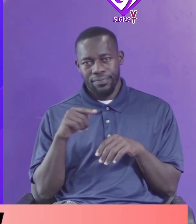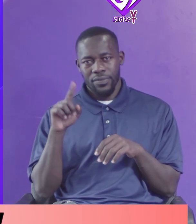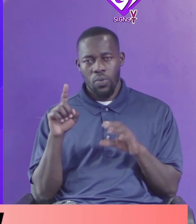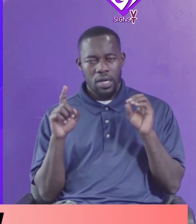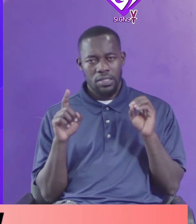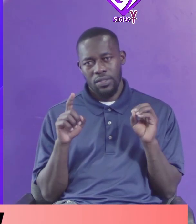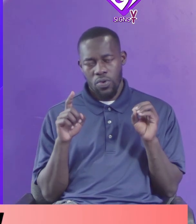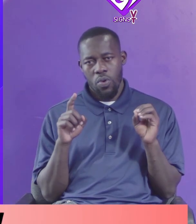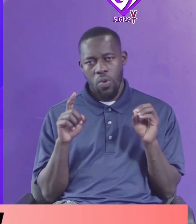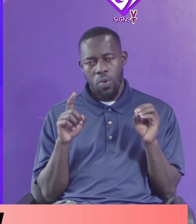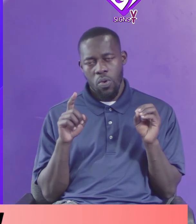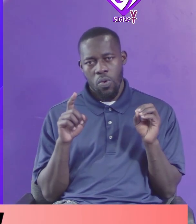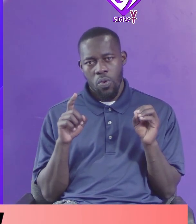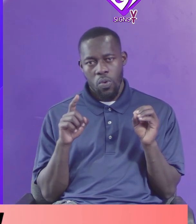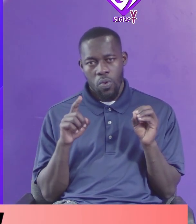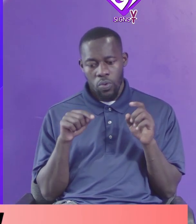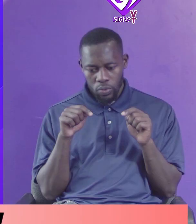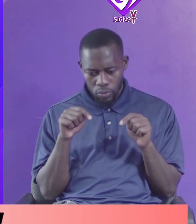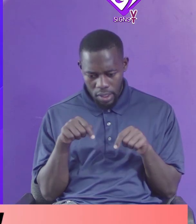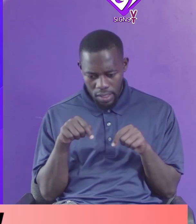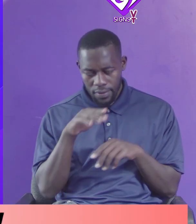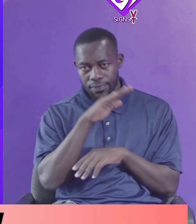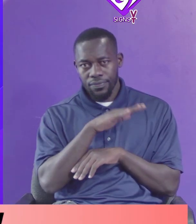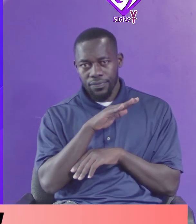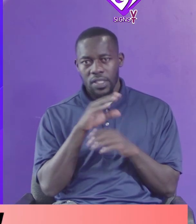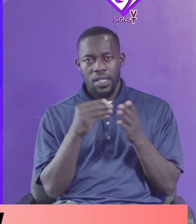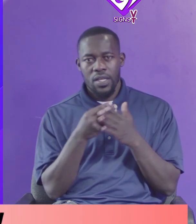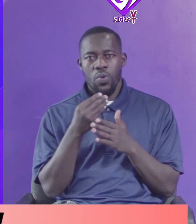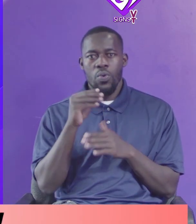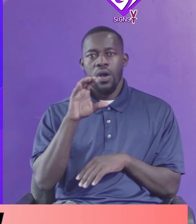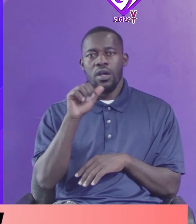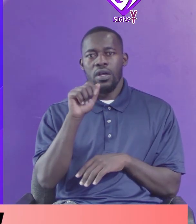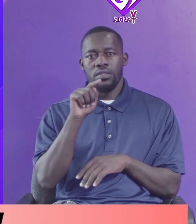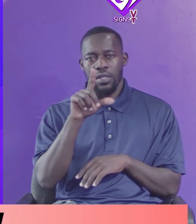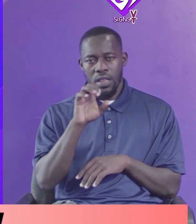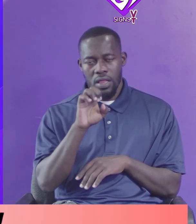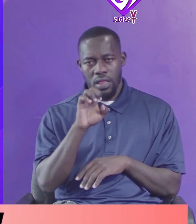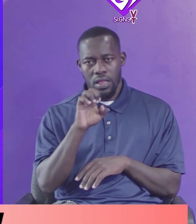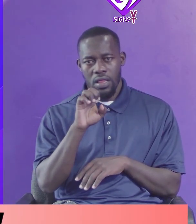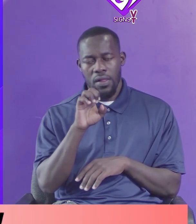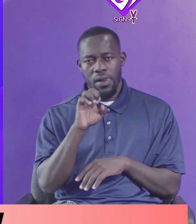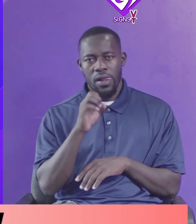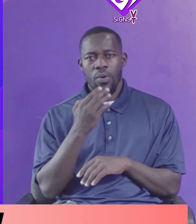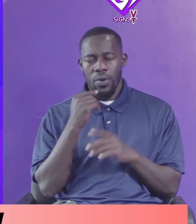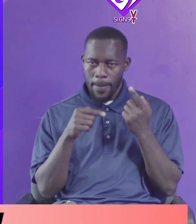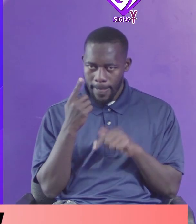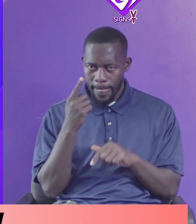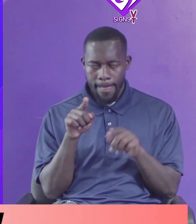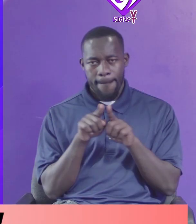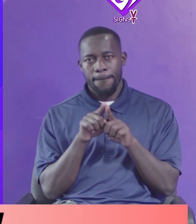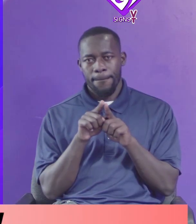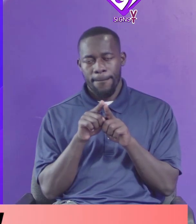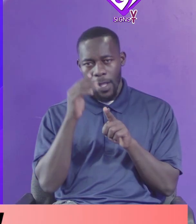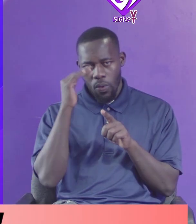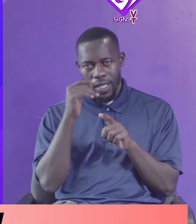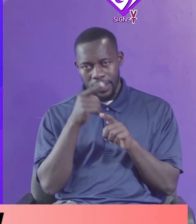one would imagine tonight, this afternoon, playing against Newcastle, they will want to capitalize on that win because that Yes. gave them belief